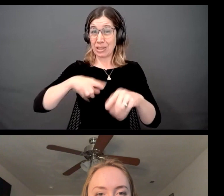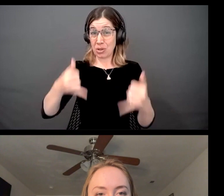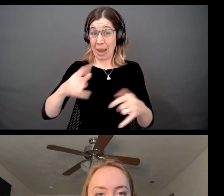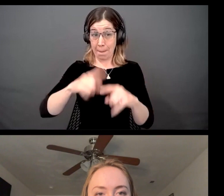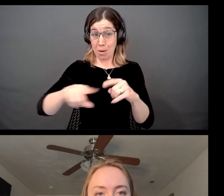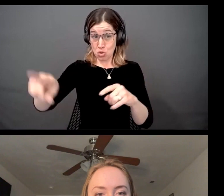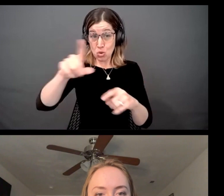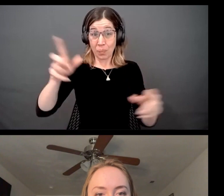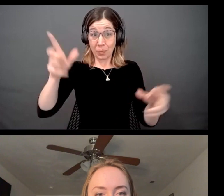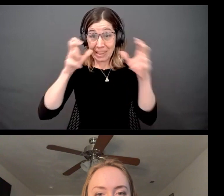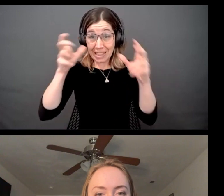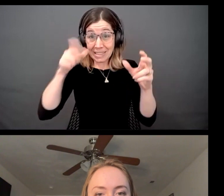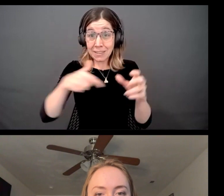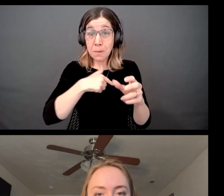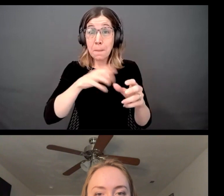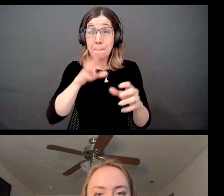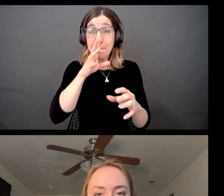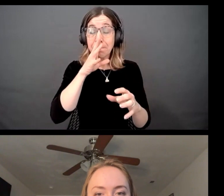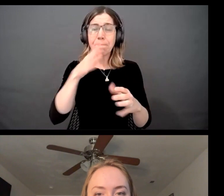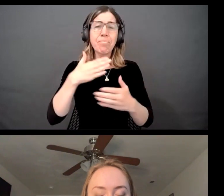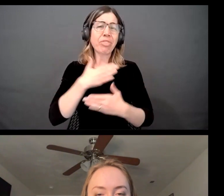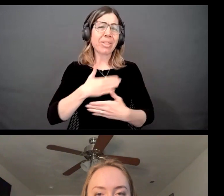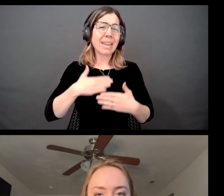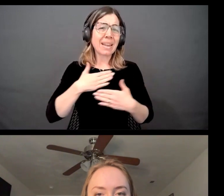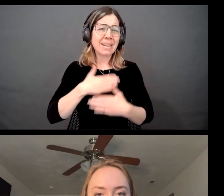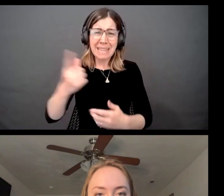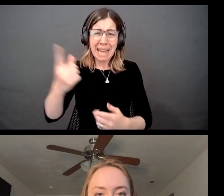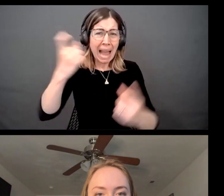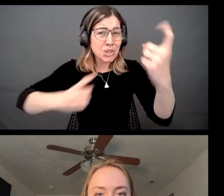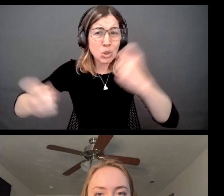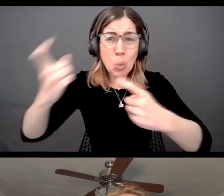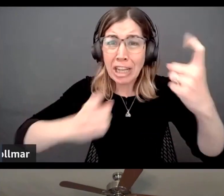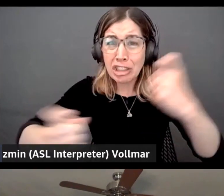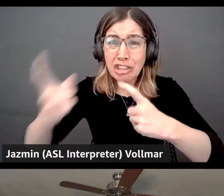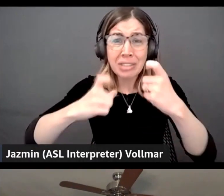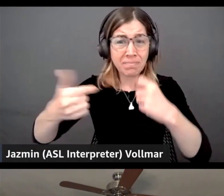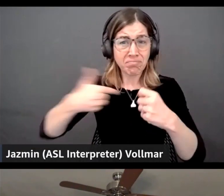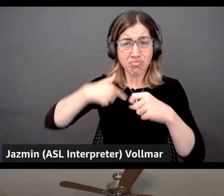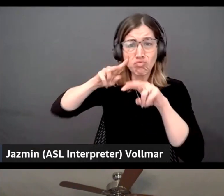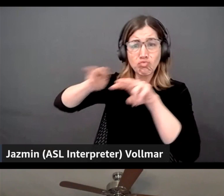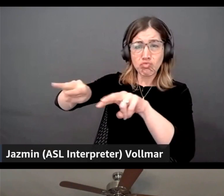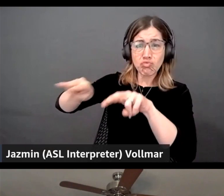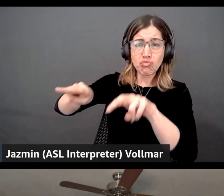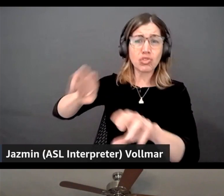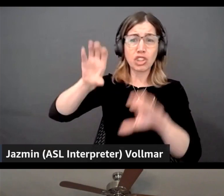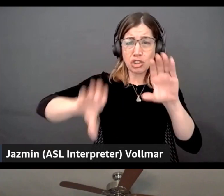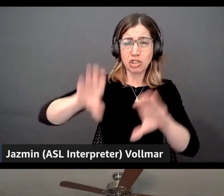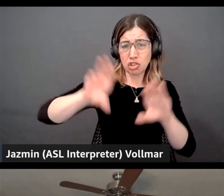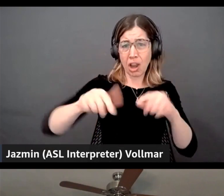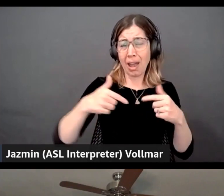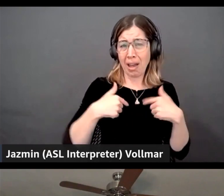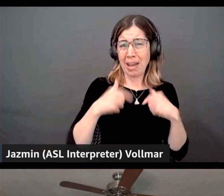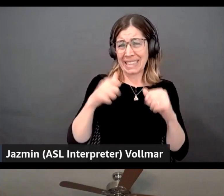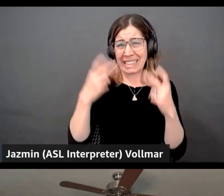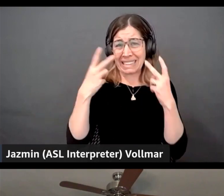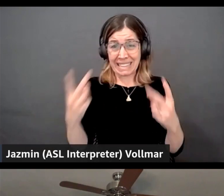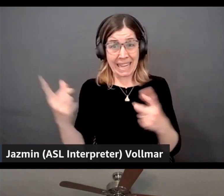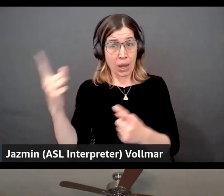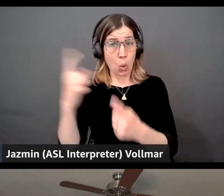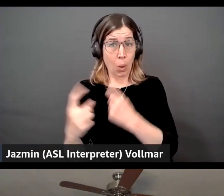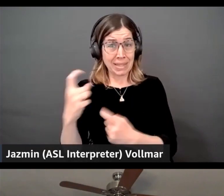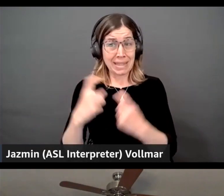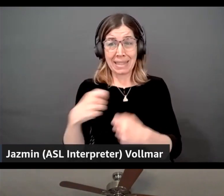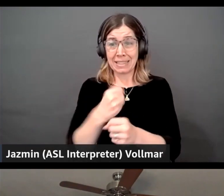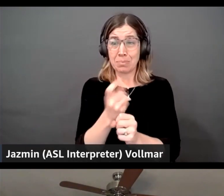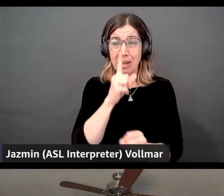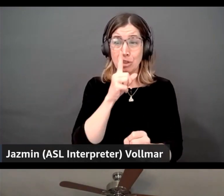us talk, please ask your questions. I'm going to be moderating the chat so I can see what is being asked and make sure that if